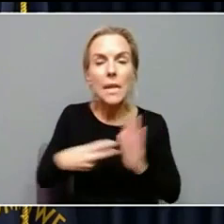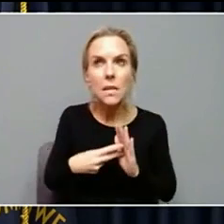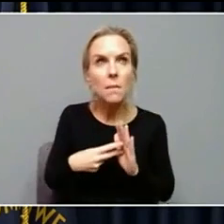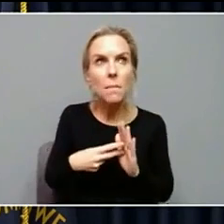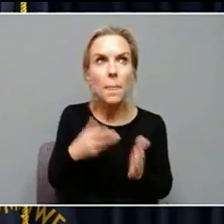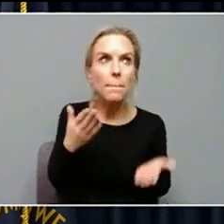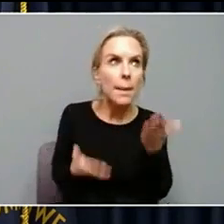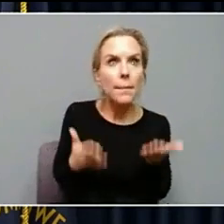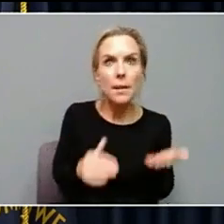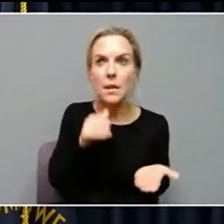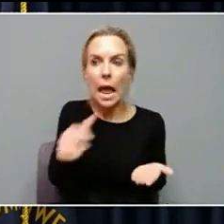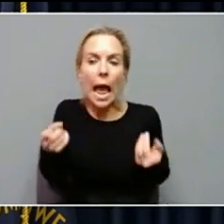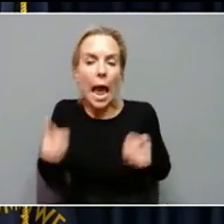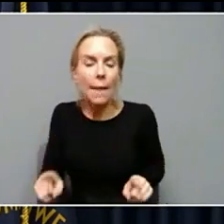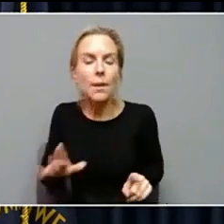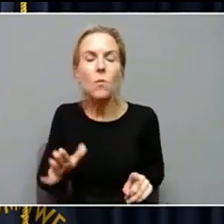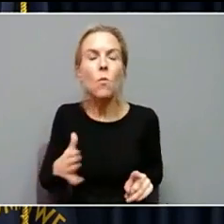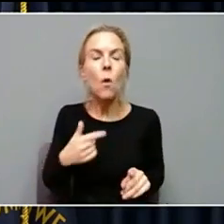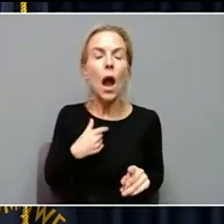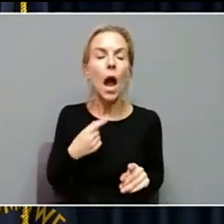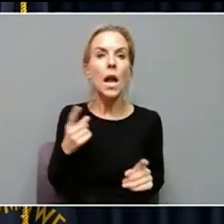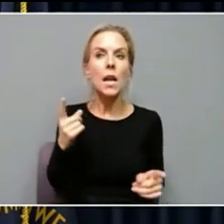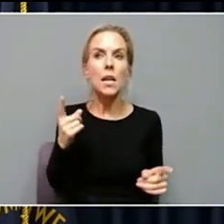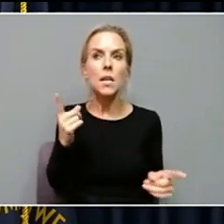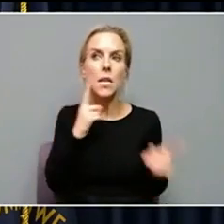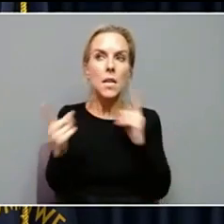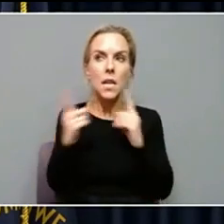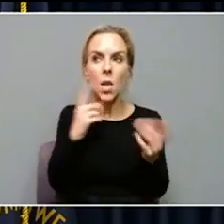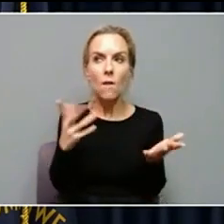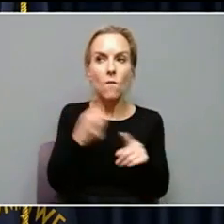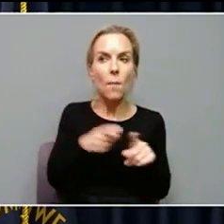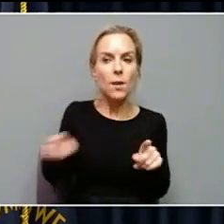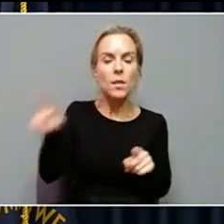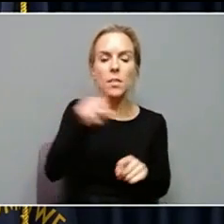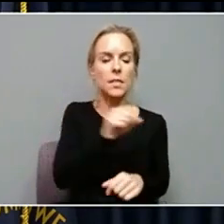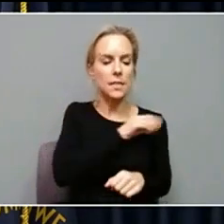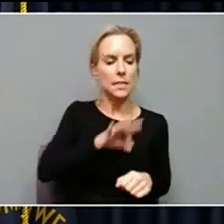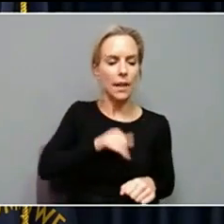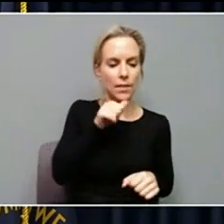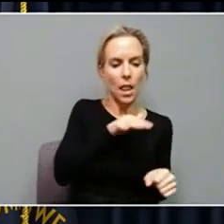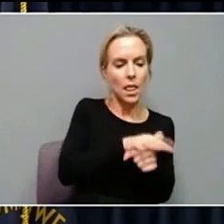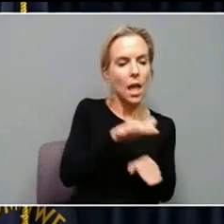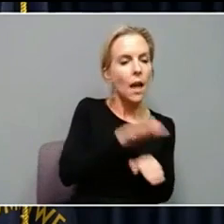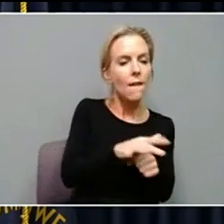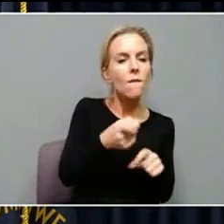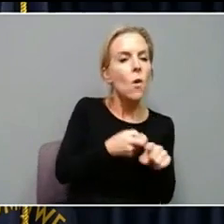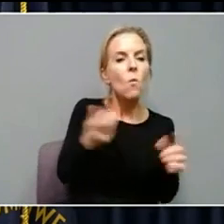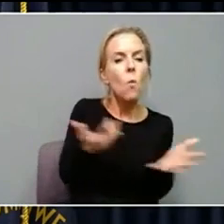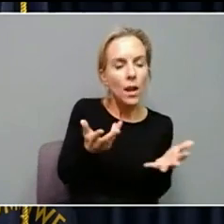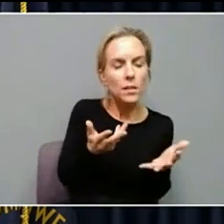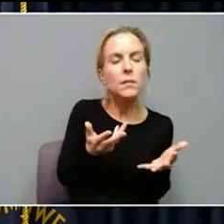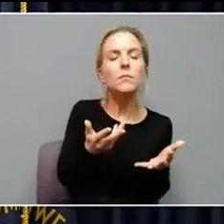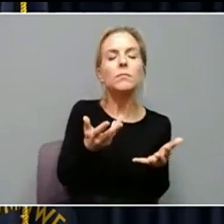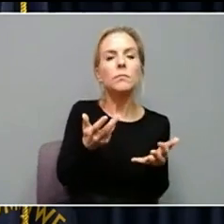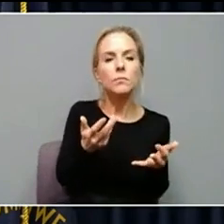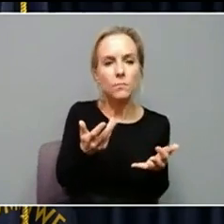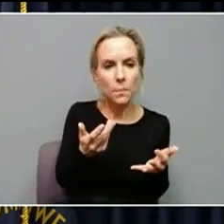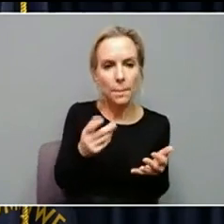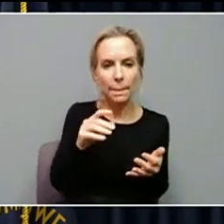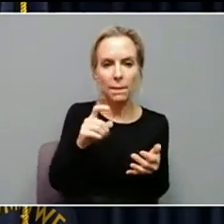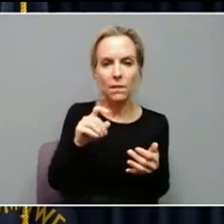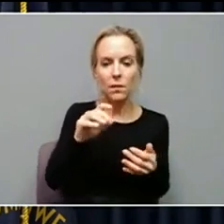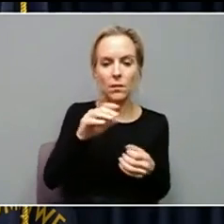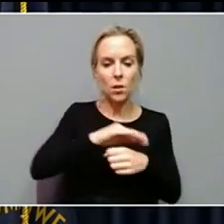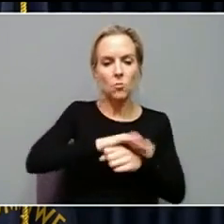not have happened. What I hear about more is staffing shortages due to COVID